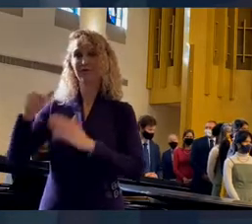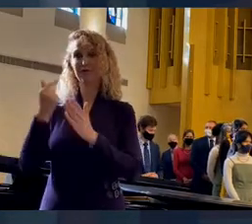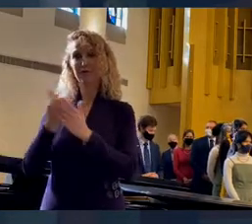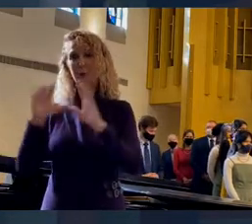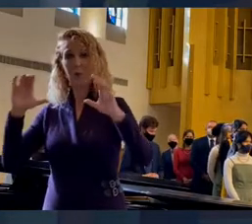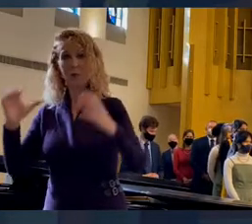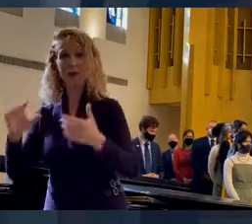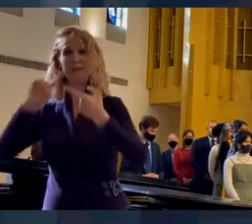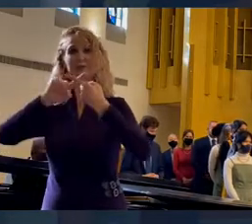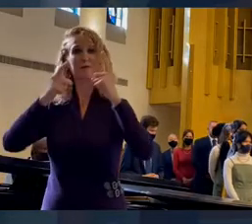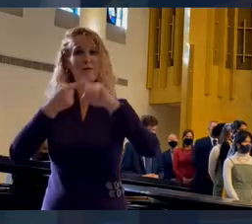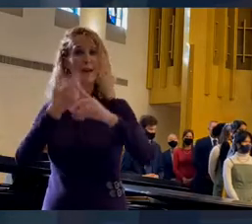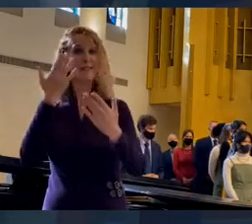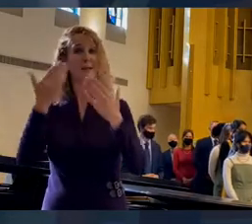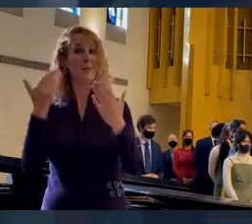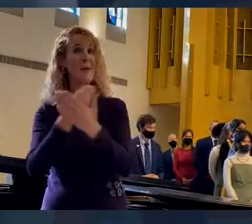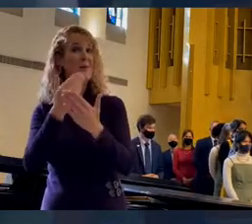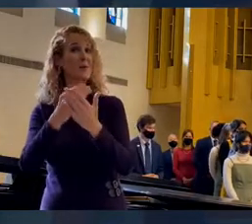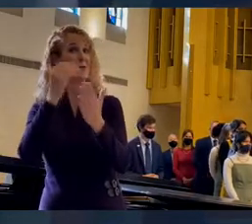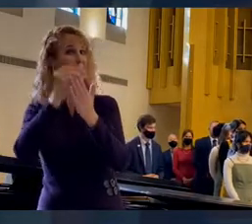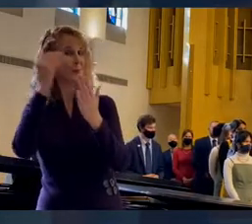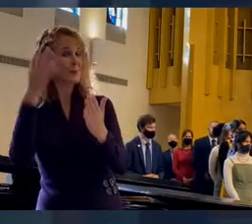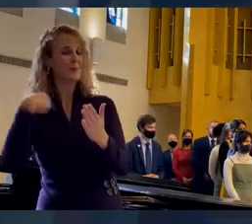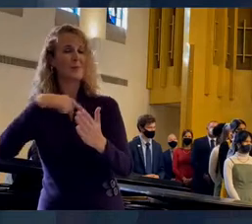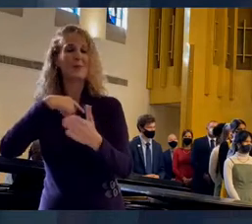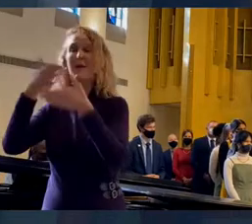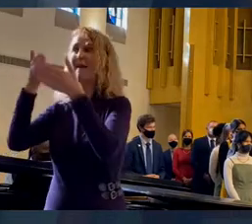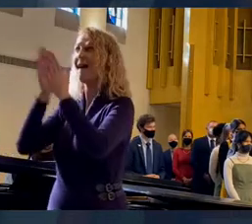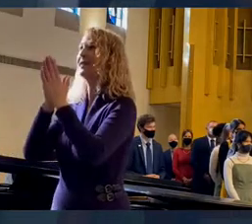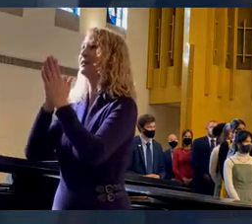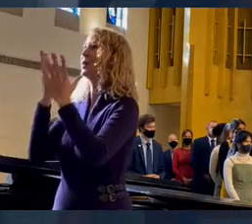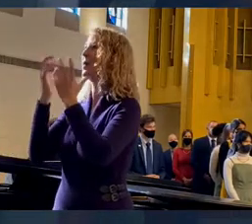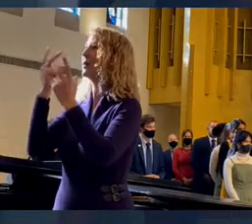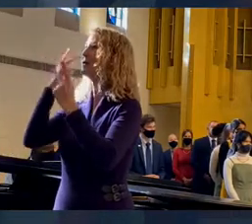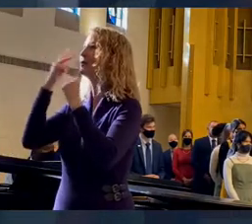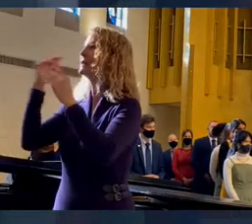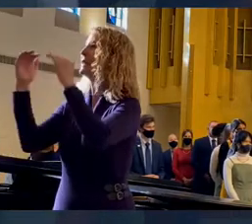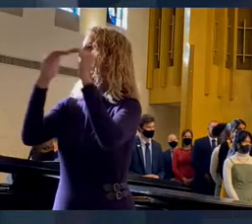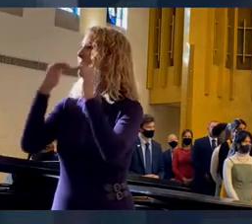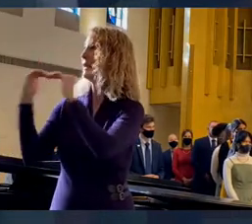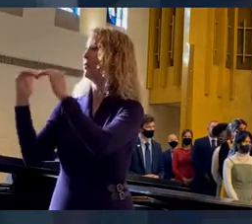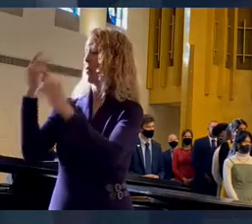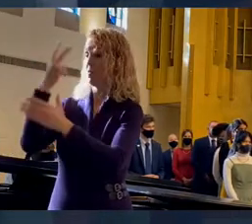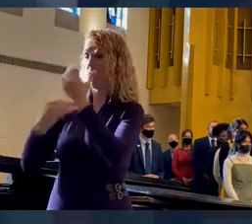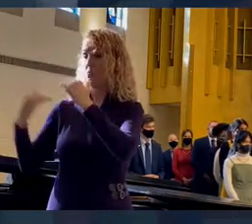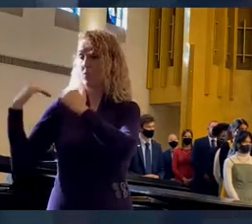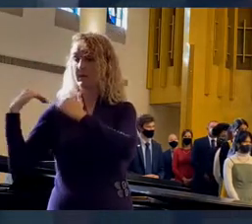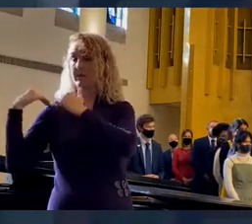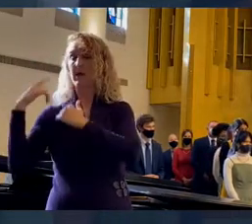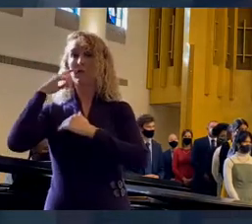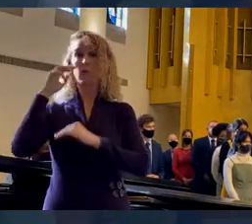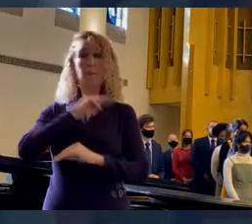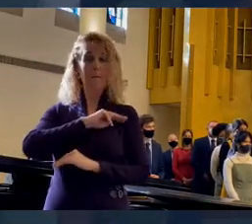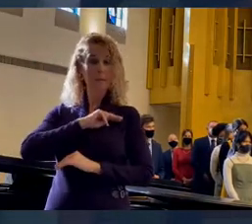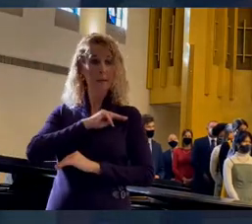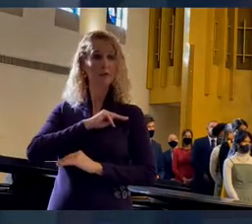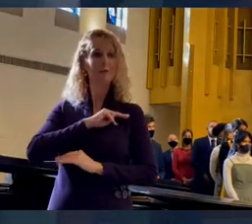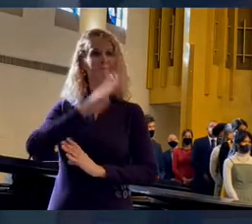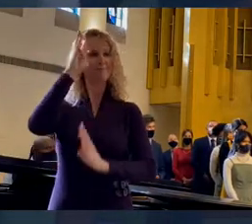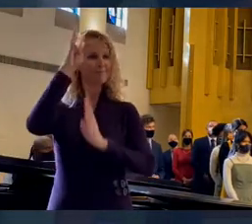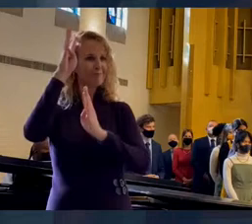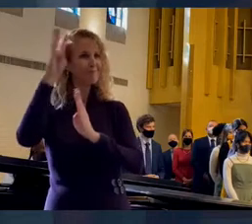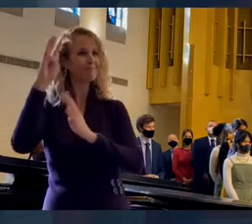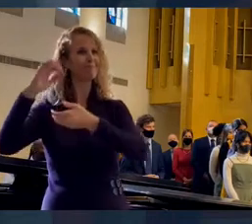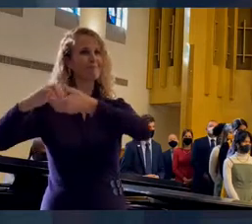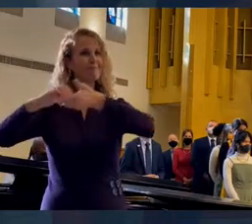alumni, friends, and prospective students, we ask to see ourselves as equal and co-responsible partners in mission, creatively